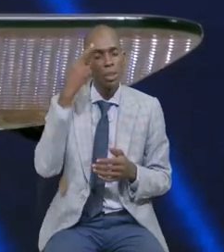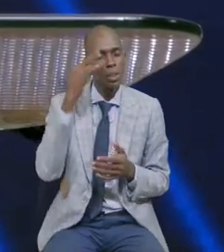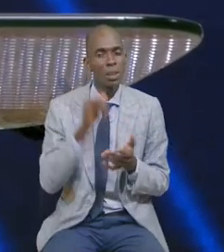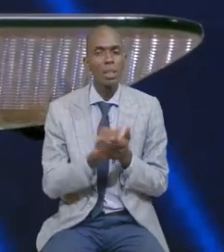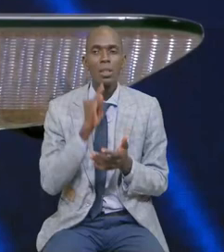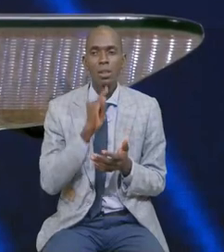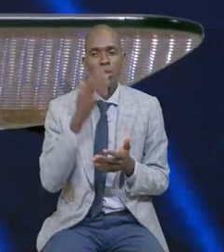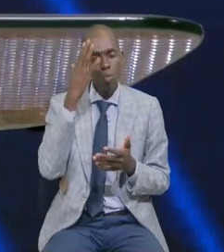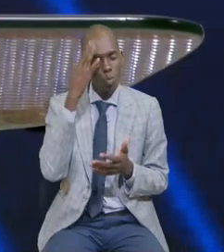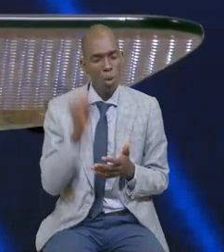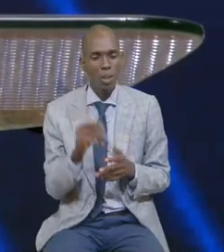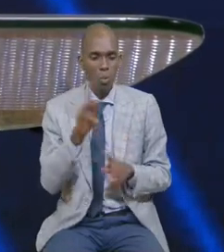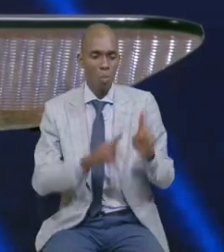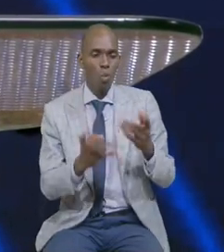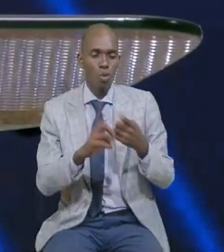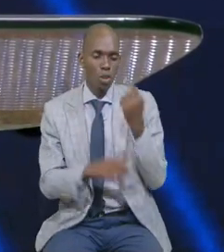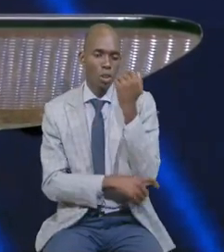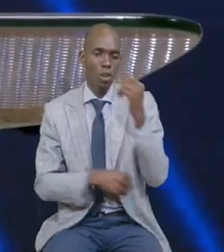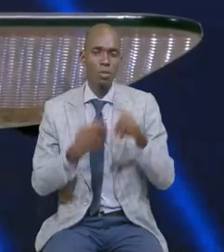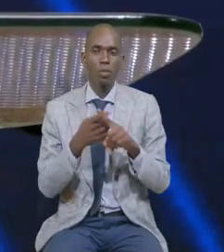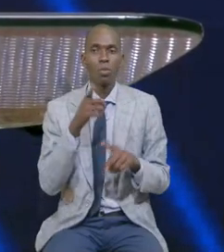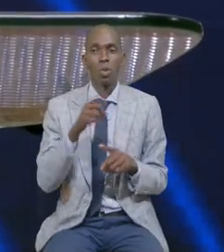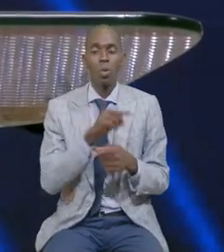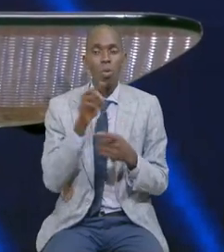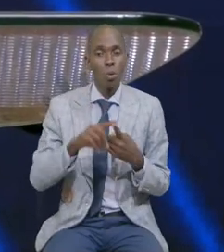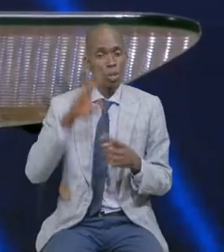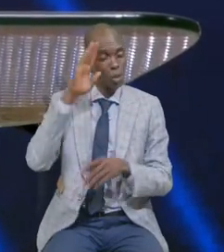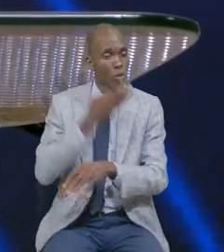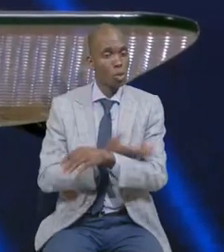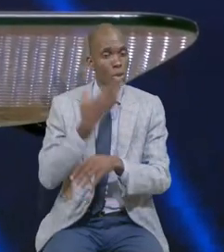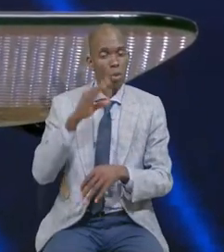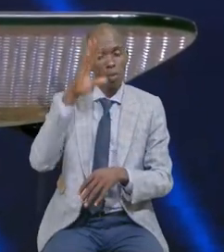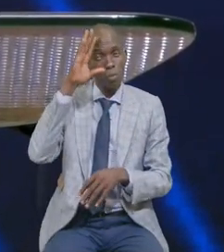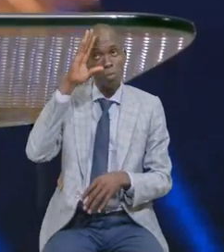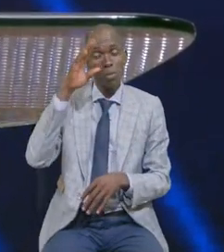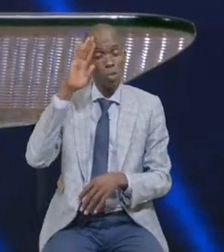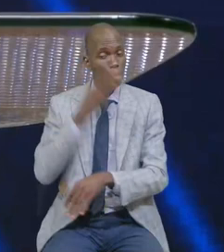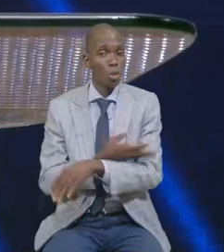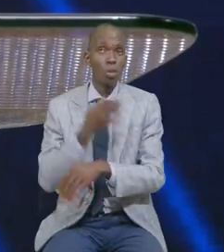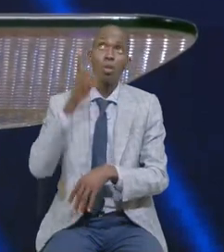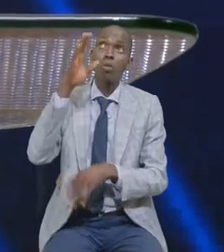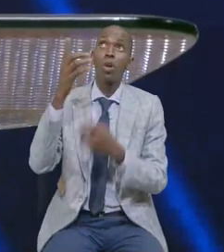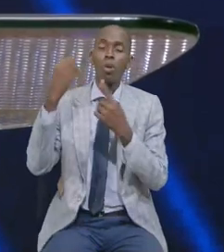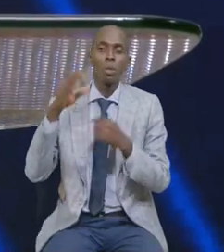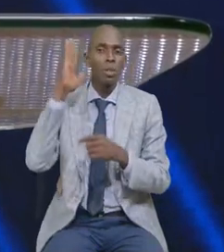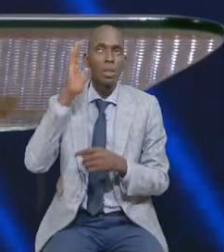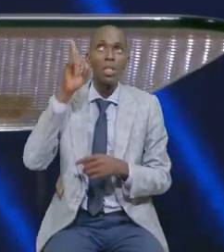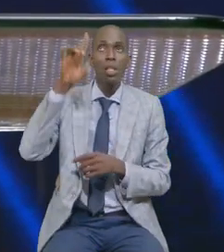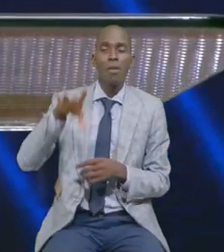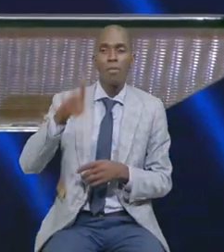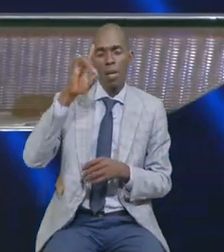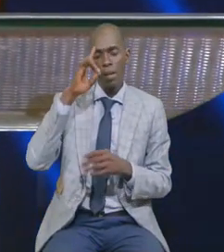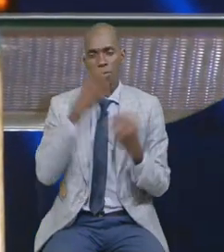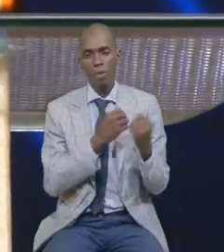away from you, your faith. When the Son of Man comes, shall he find faith on the earth? The people have been so